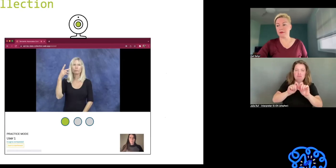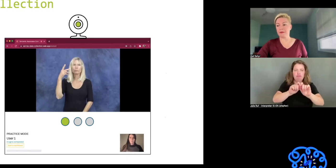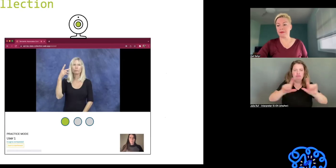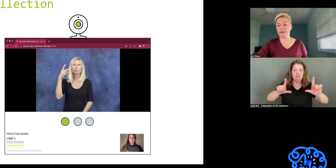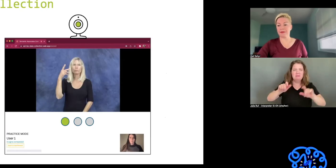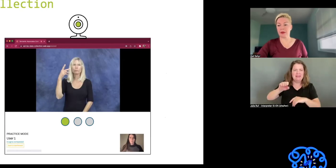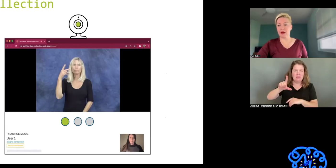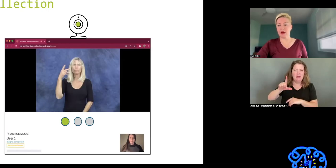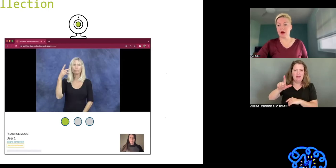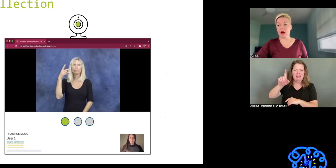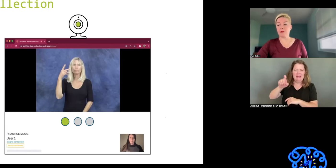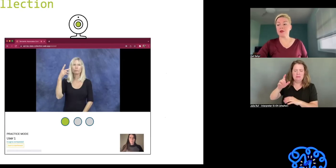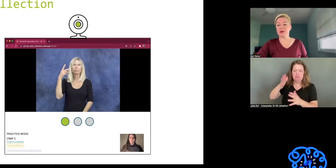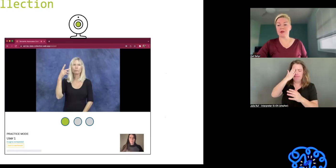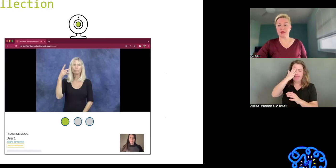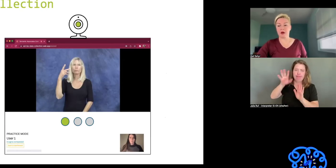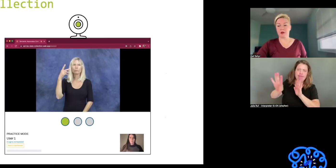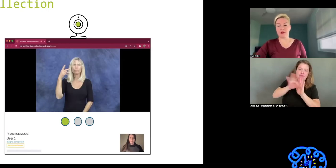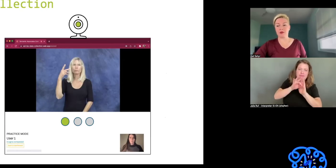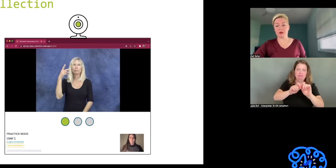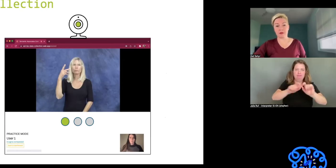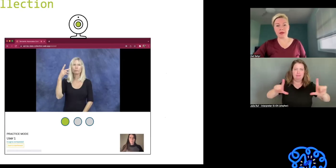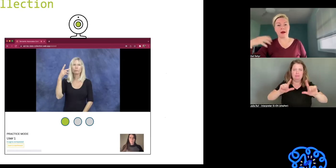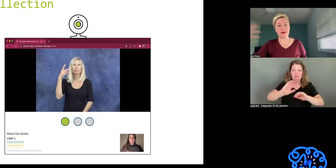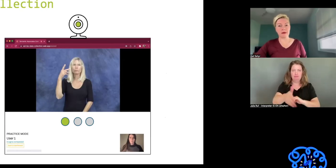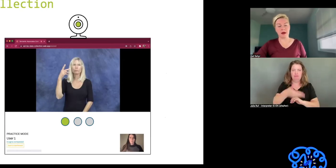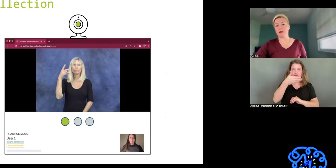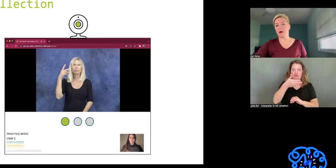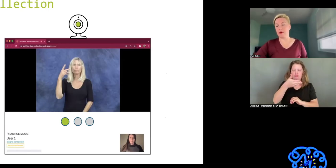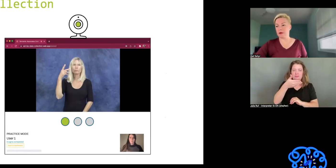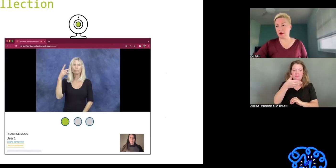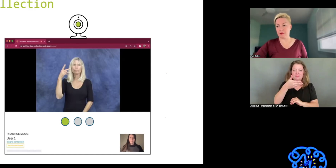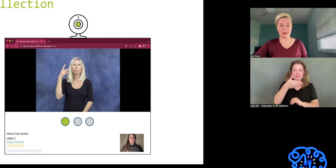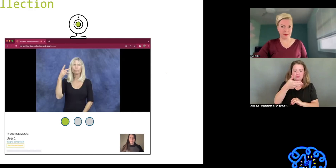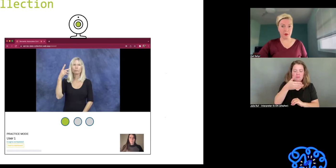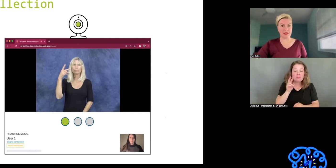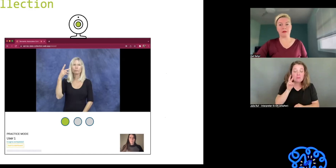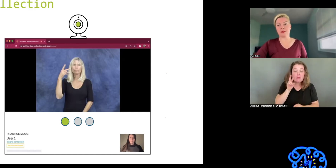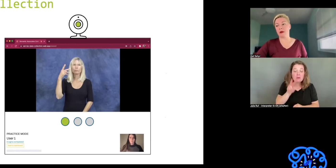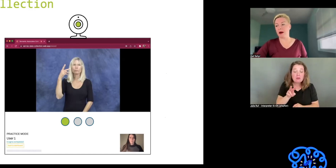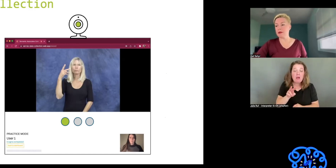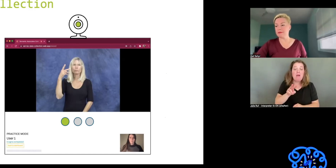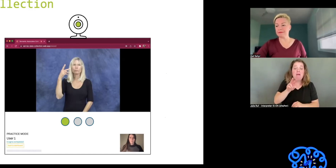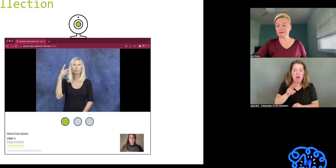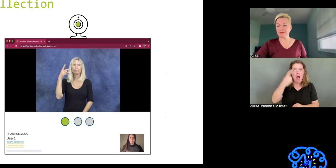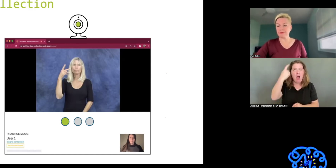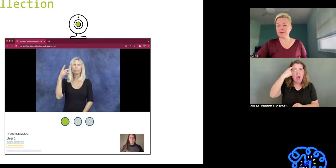ASLX, and produced conceptual 3 signs that that popped into their